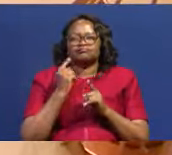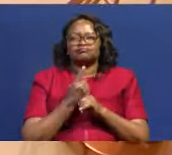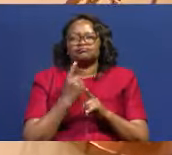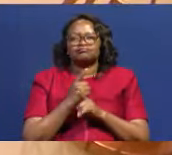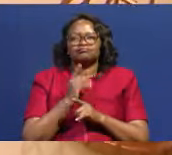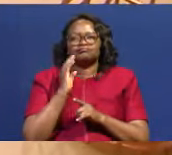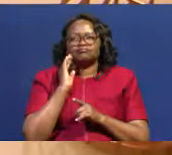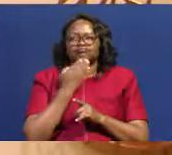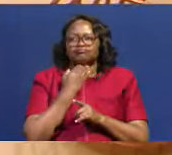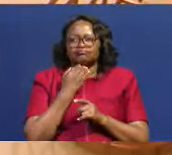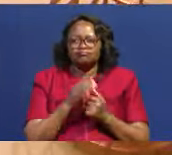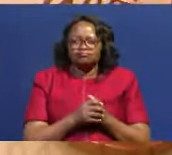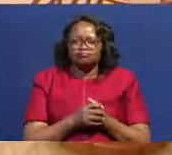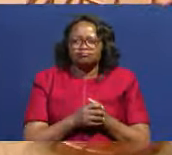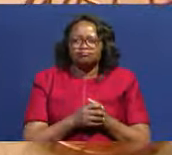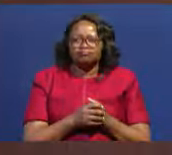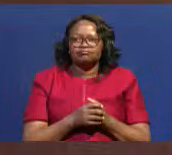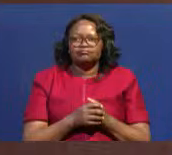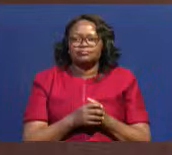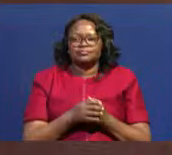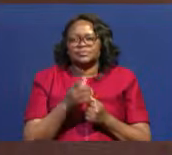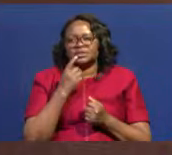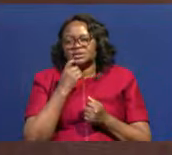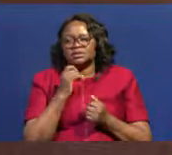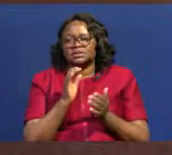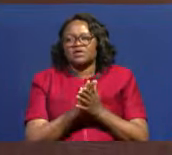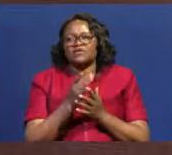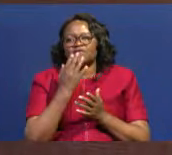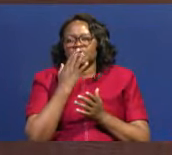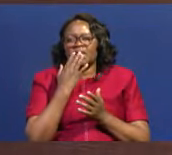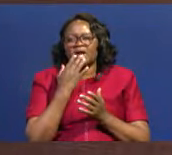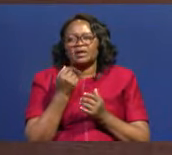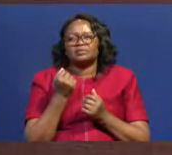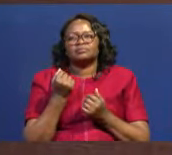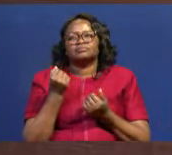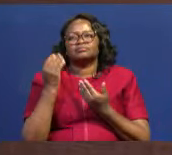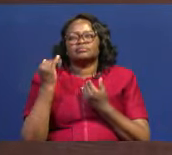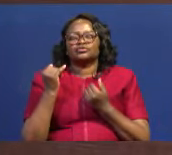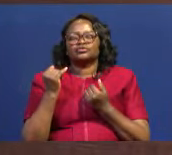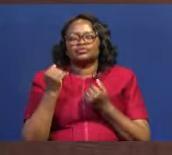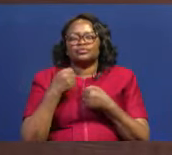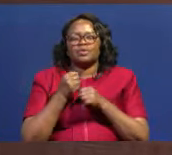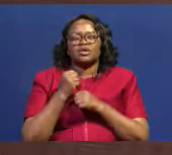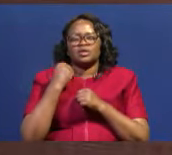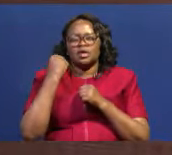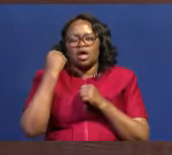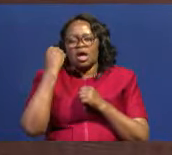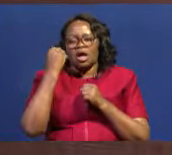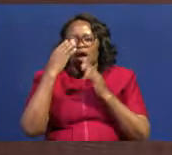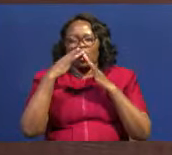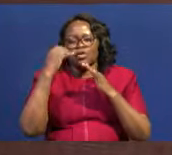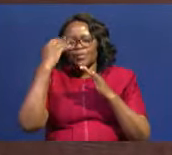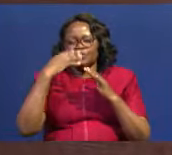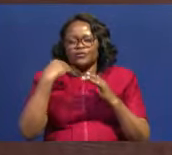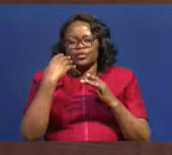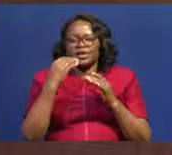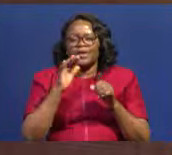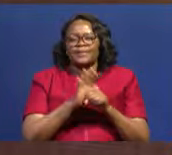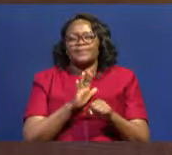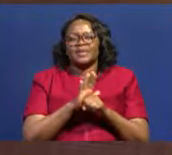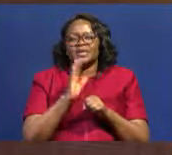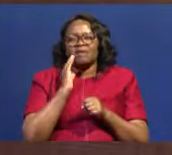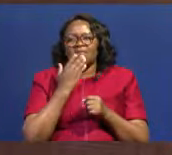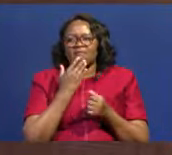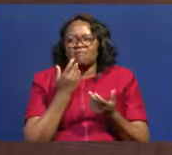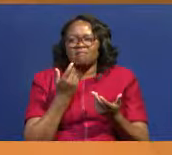powders, rice, and flowers. I look forward to decorating the house because a lot of colors come out